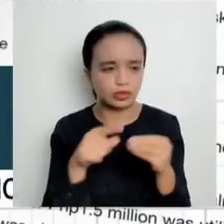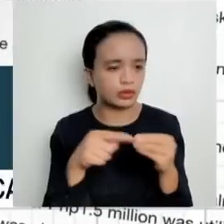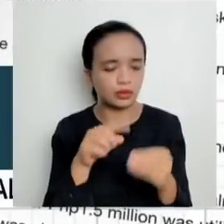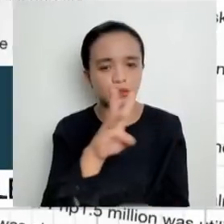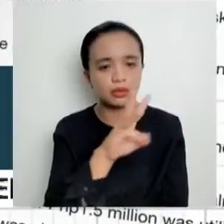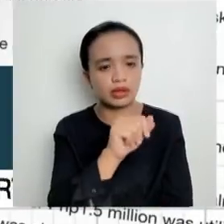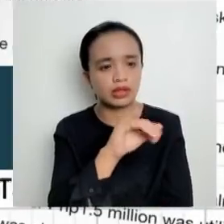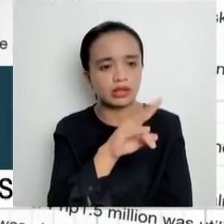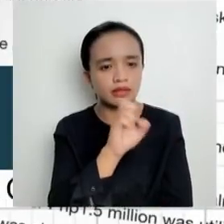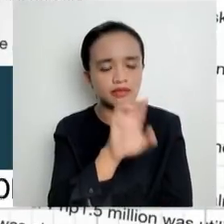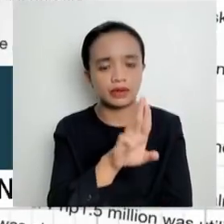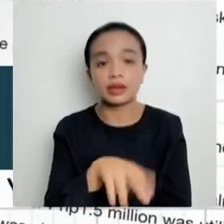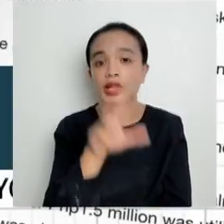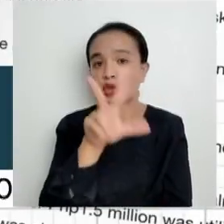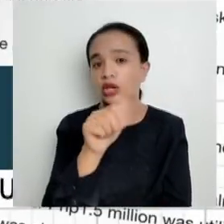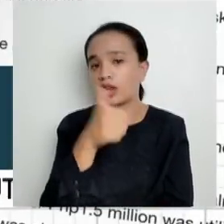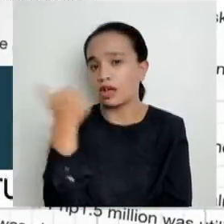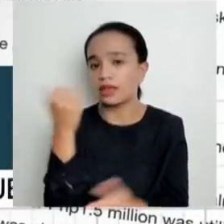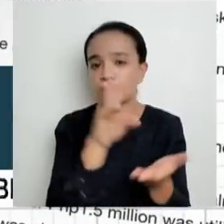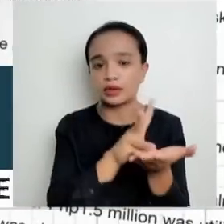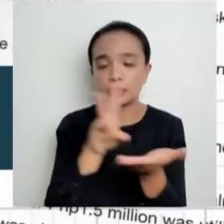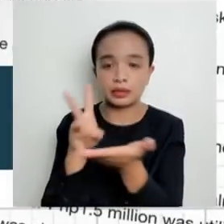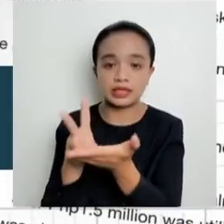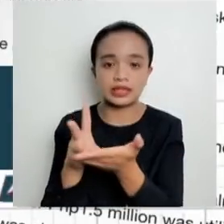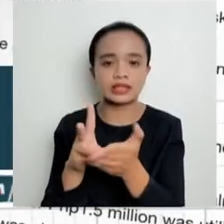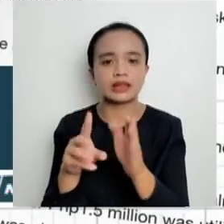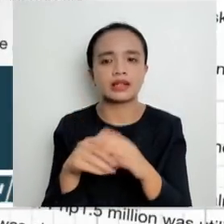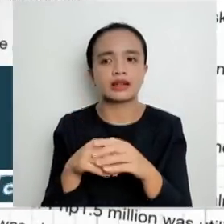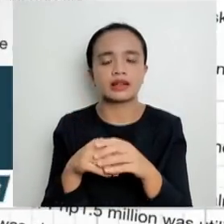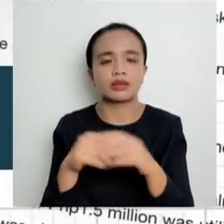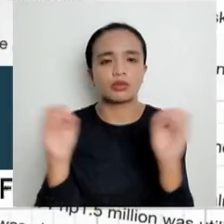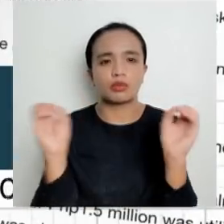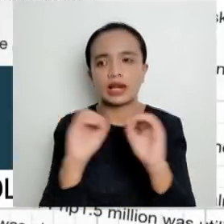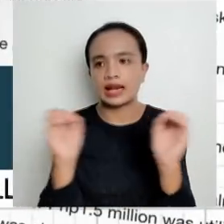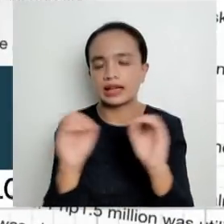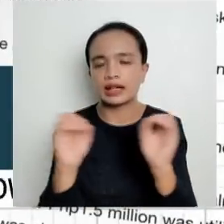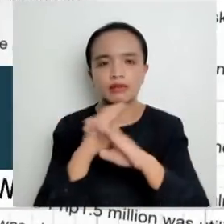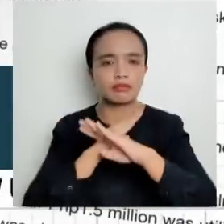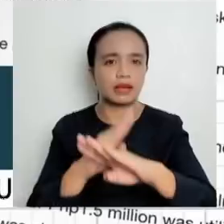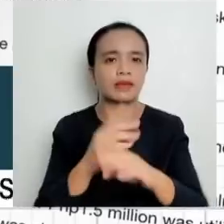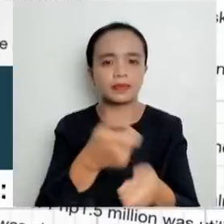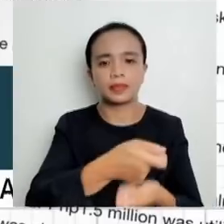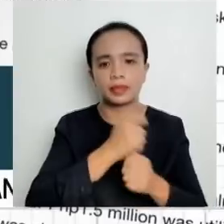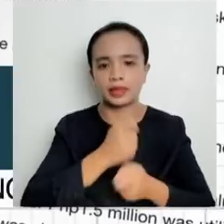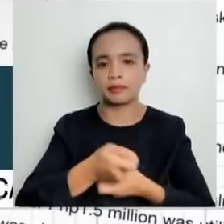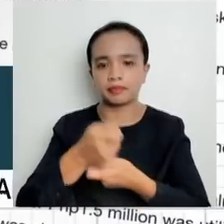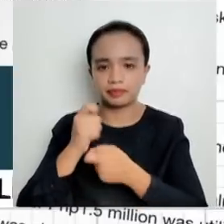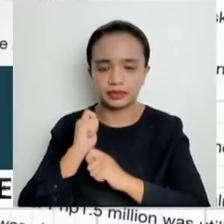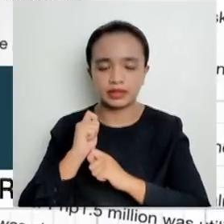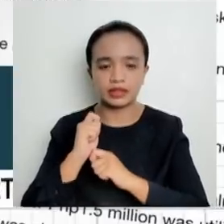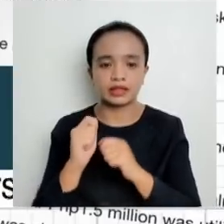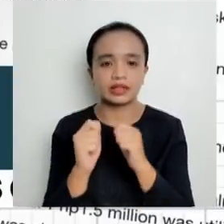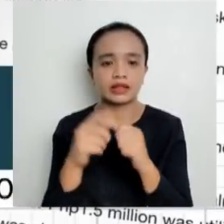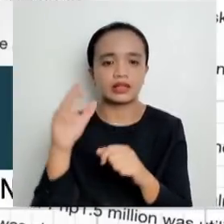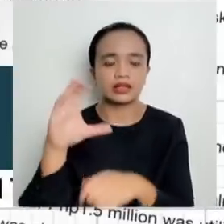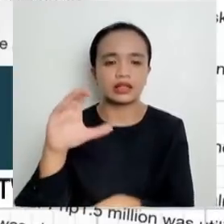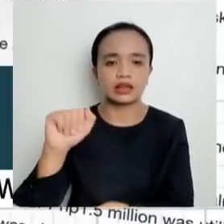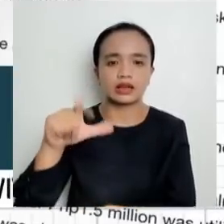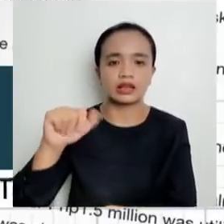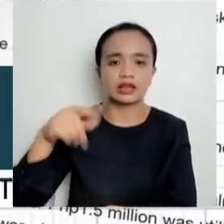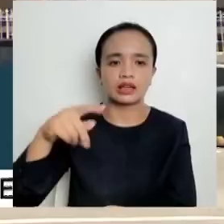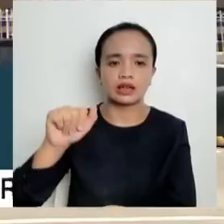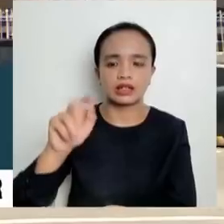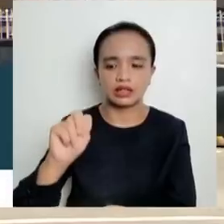3 more areas lifted fishing ban according to the Bureau of Fisheries and Aquatic Resources. These are Calapan, Bansud, and